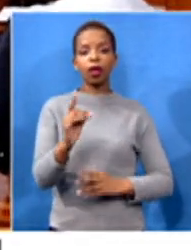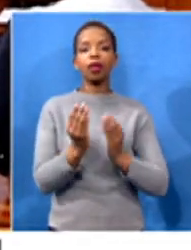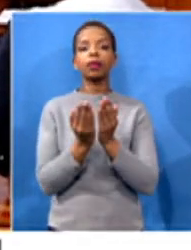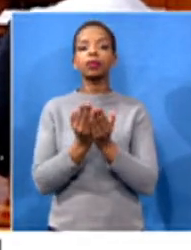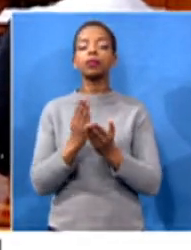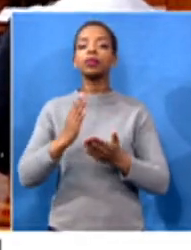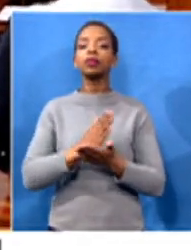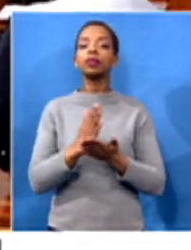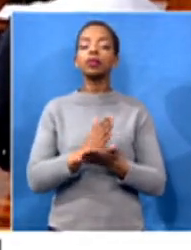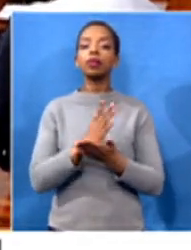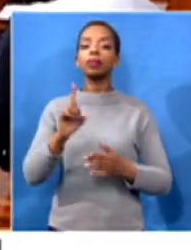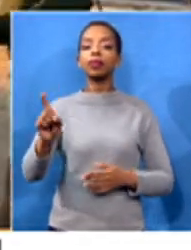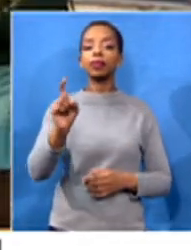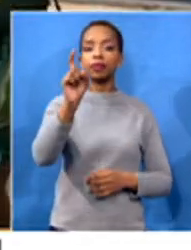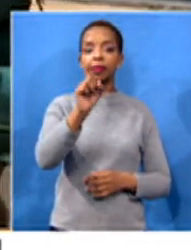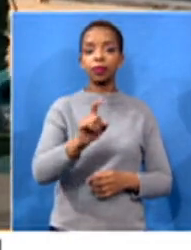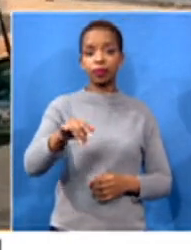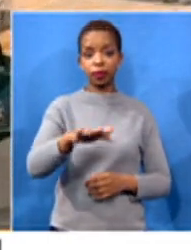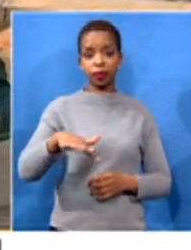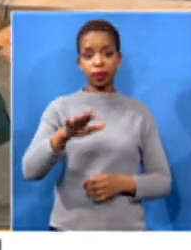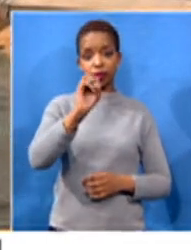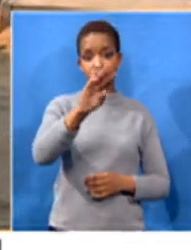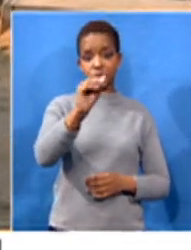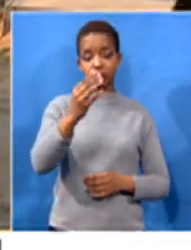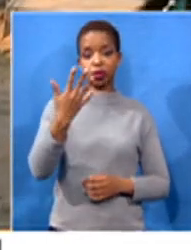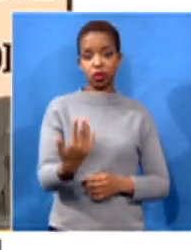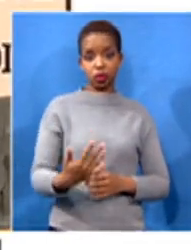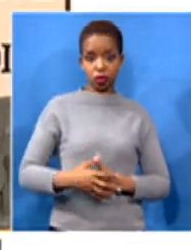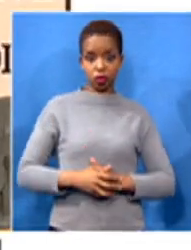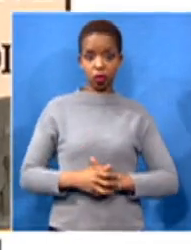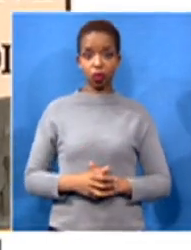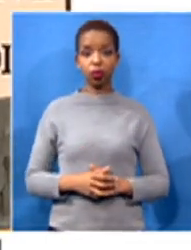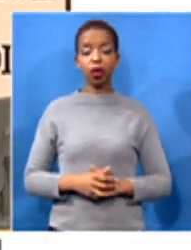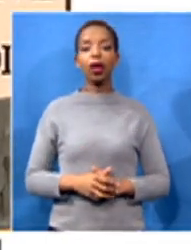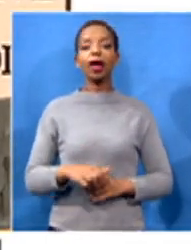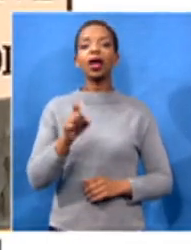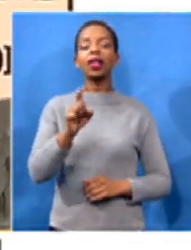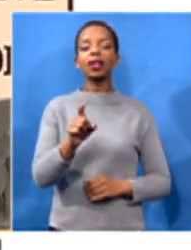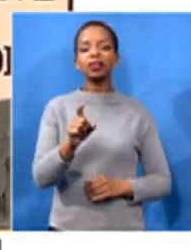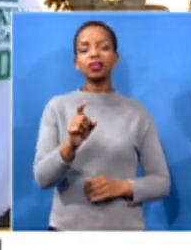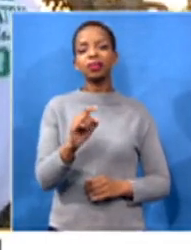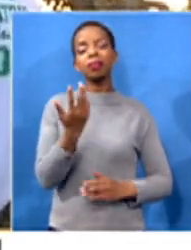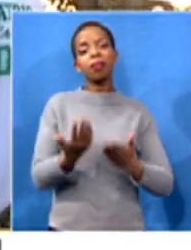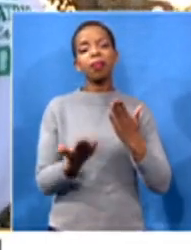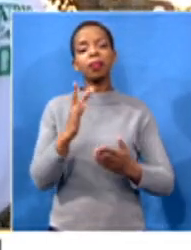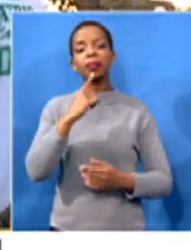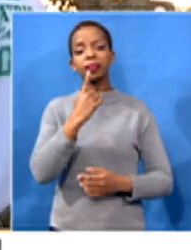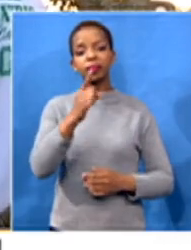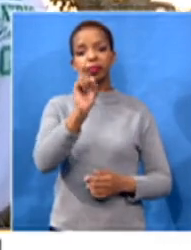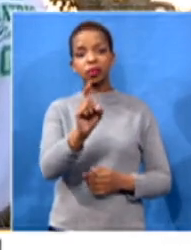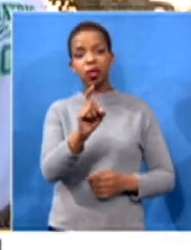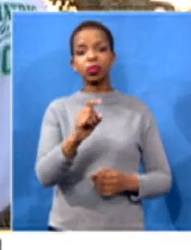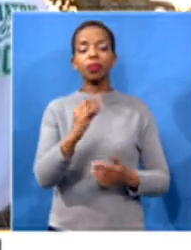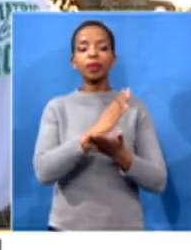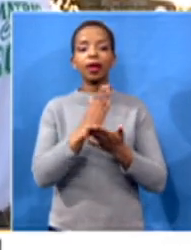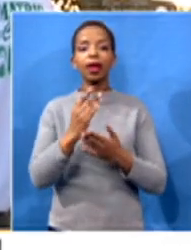quintile rankings. So the quintile rankings were really about determining the kind of state of the school